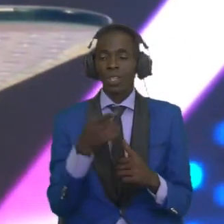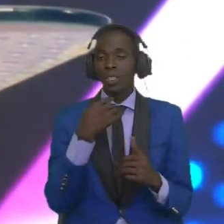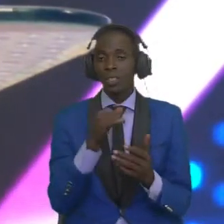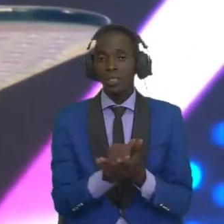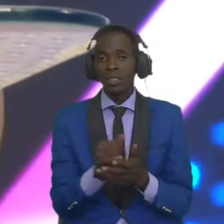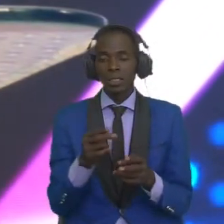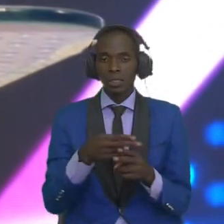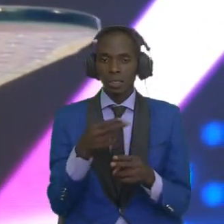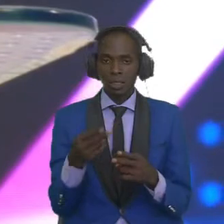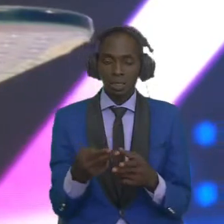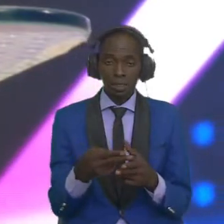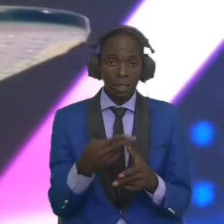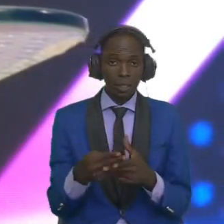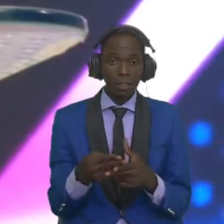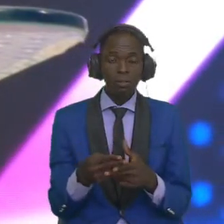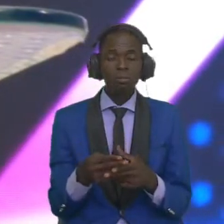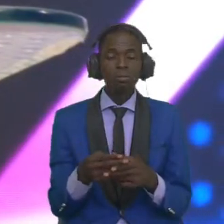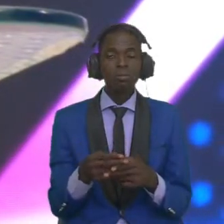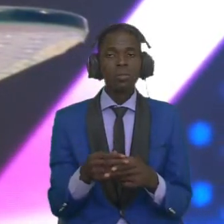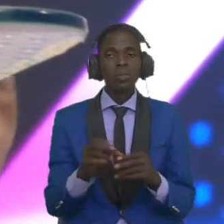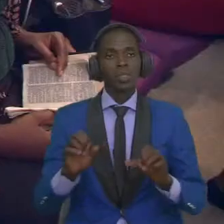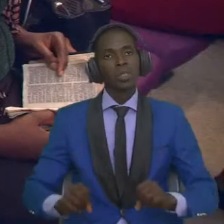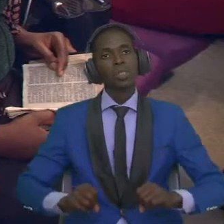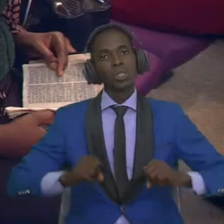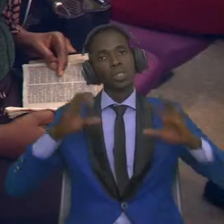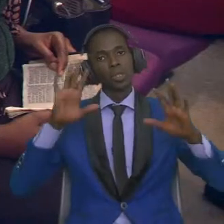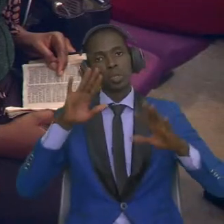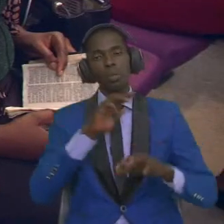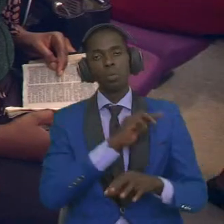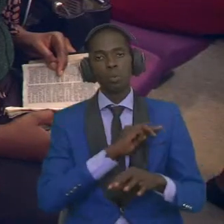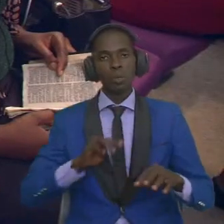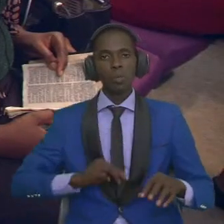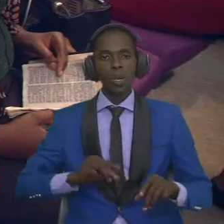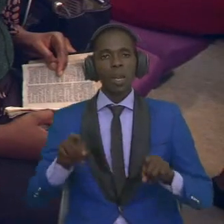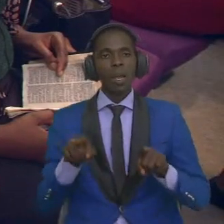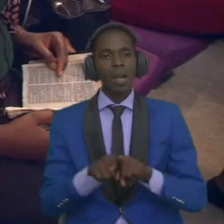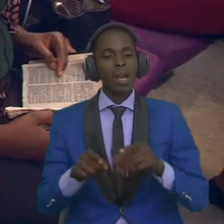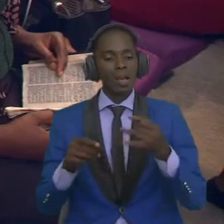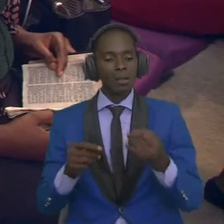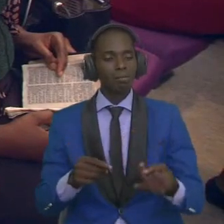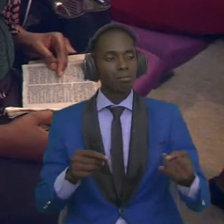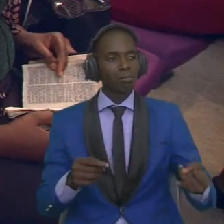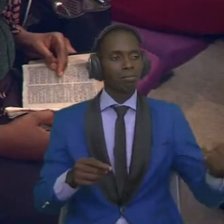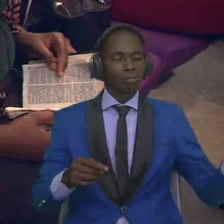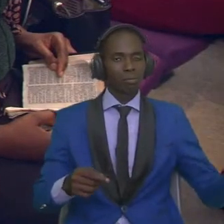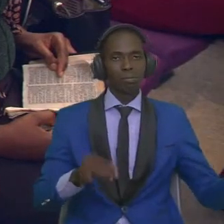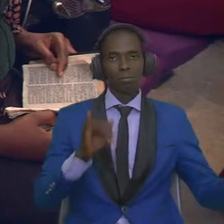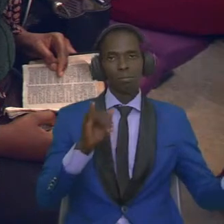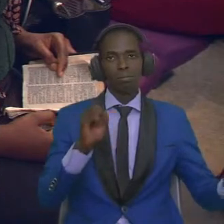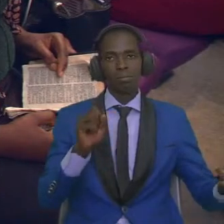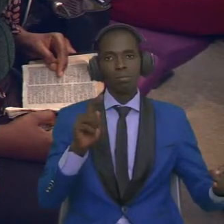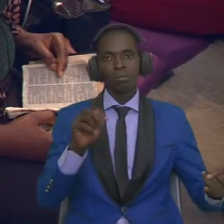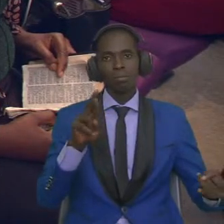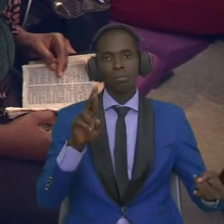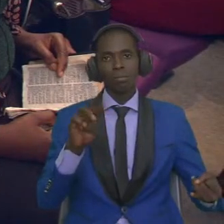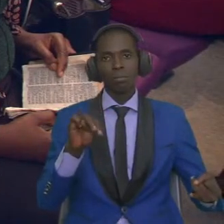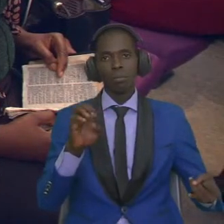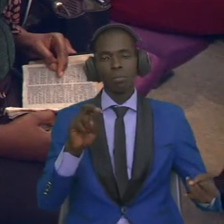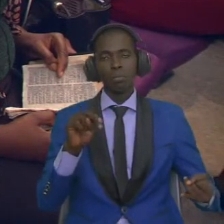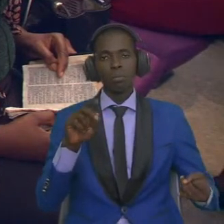neither yield ye your members as instruments of unrighteousness unto